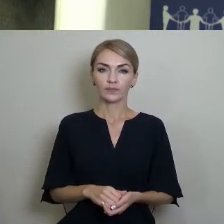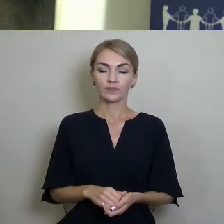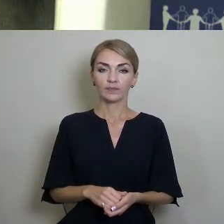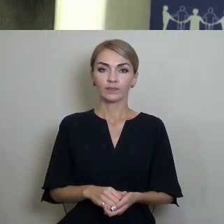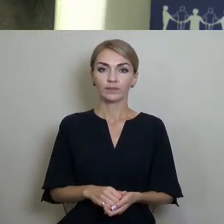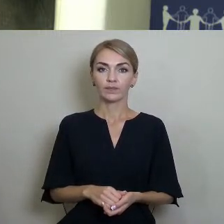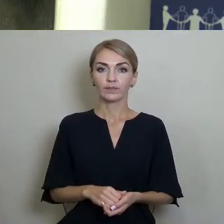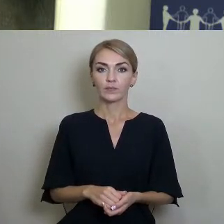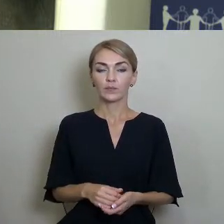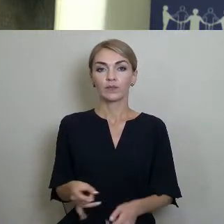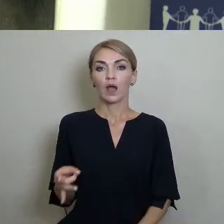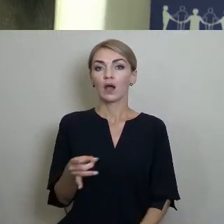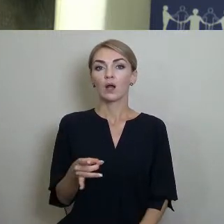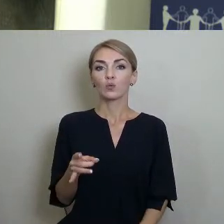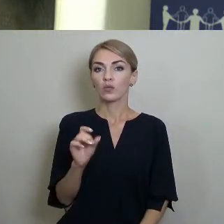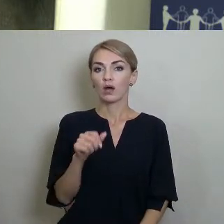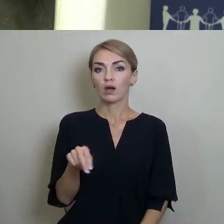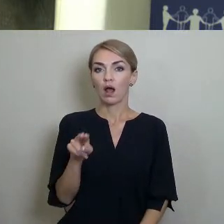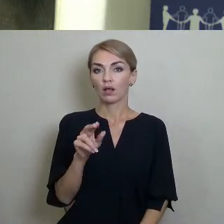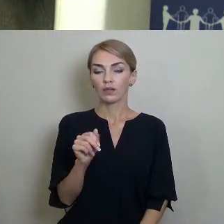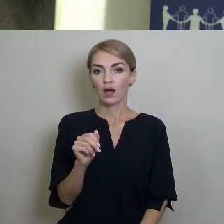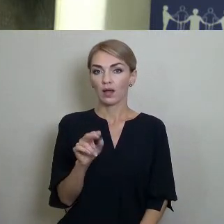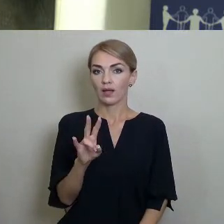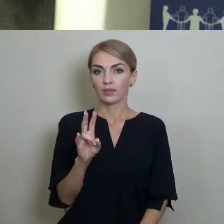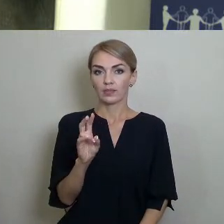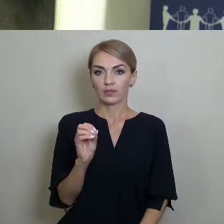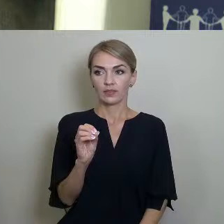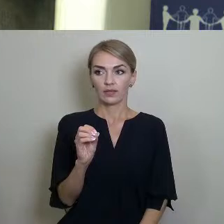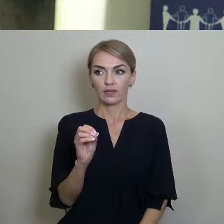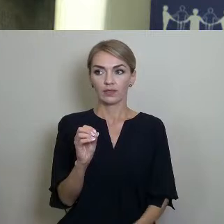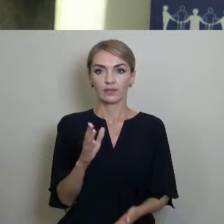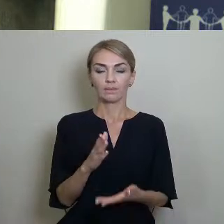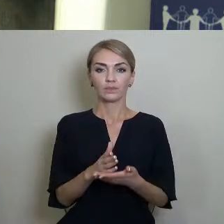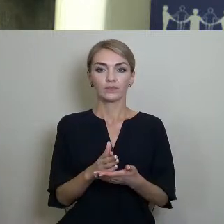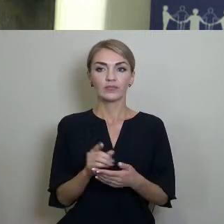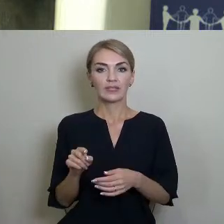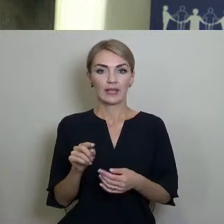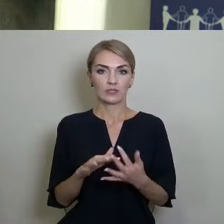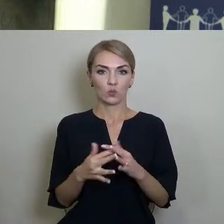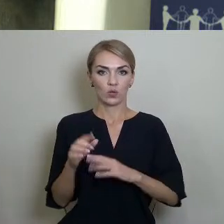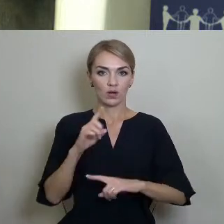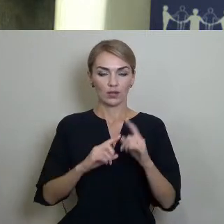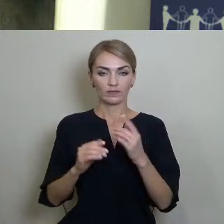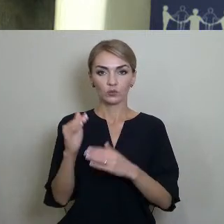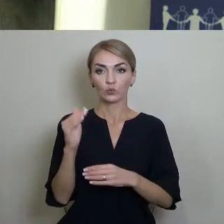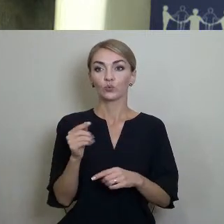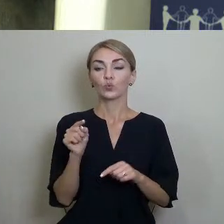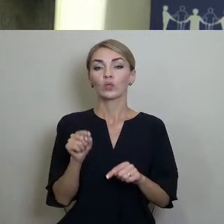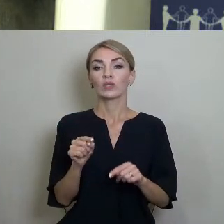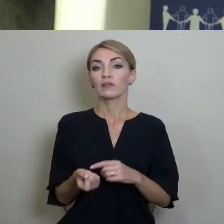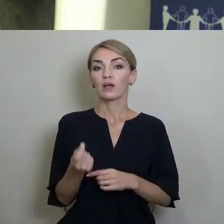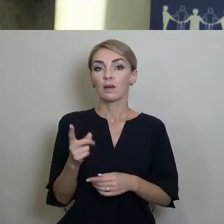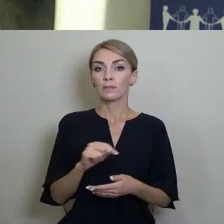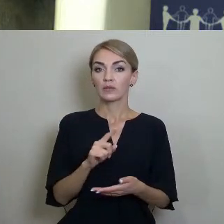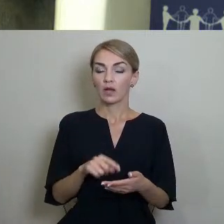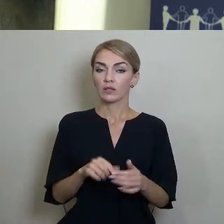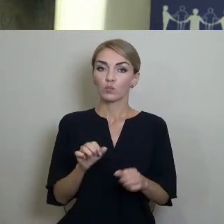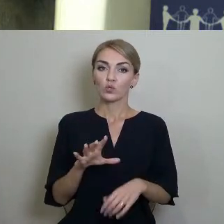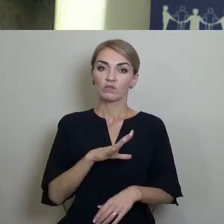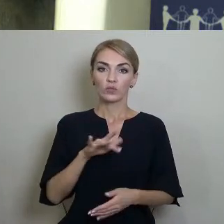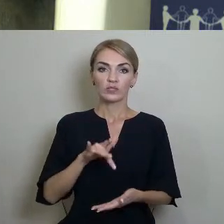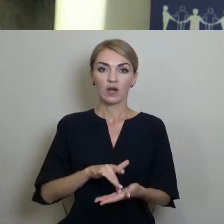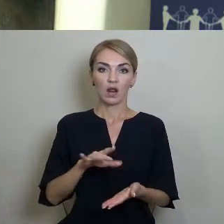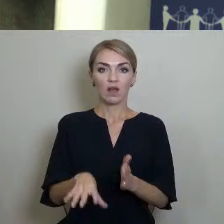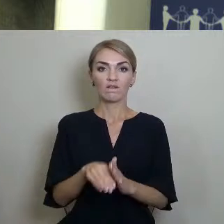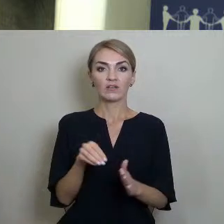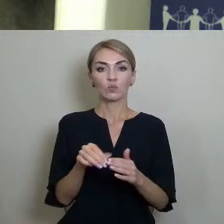council. And the Rayon Council, which has formed this constituency, is not responsible for this village